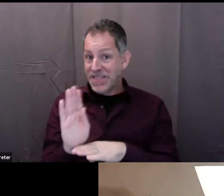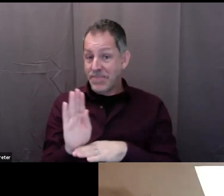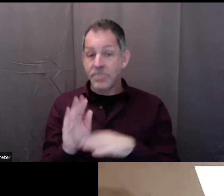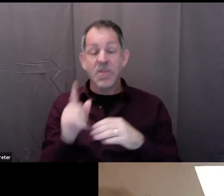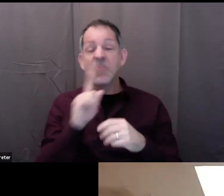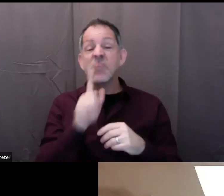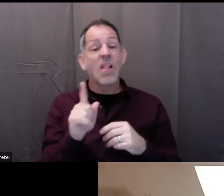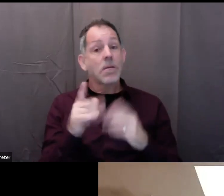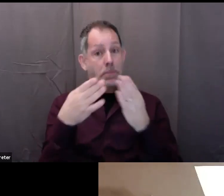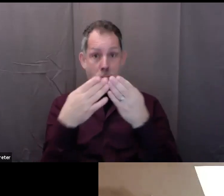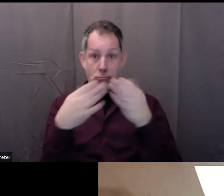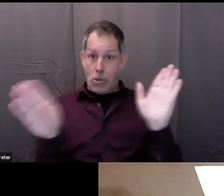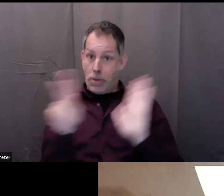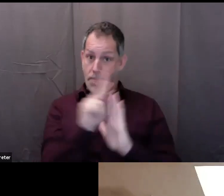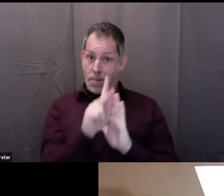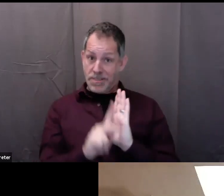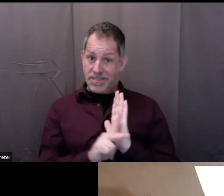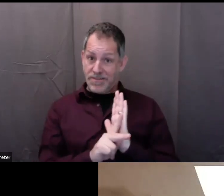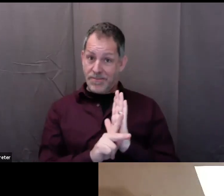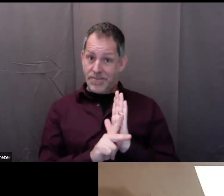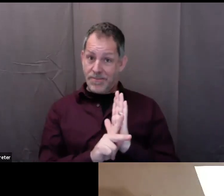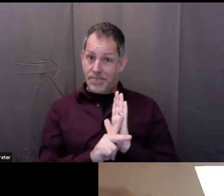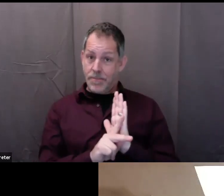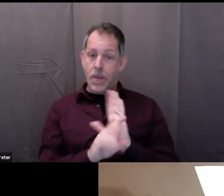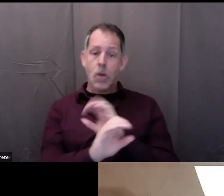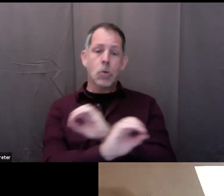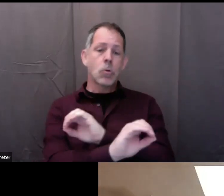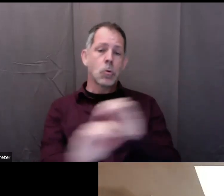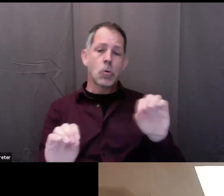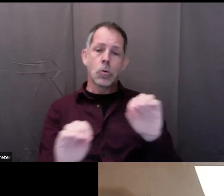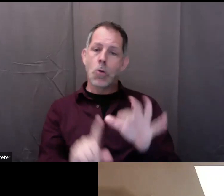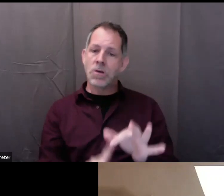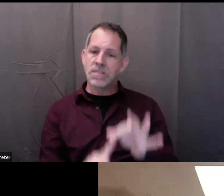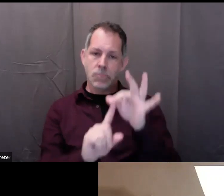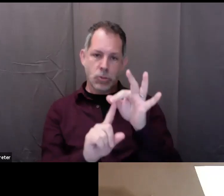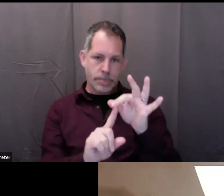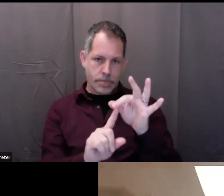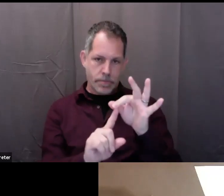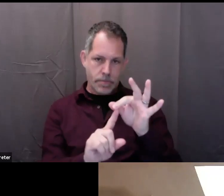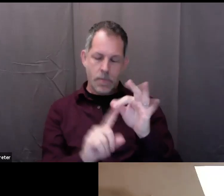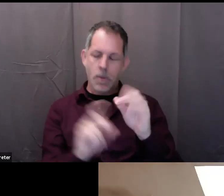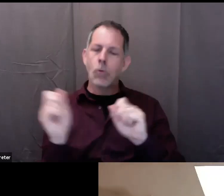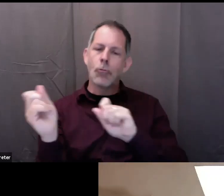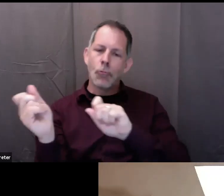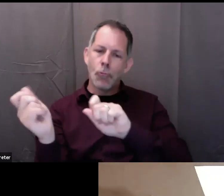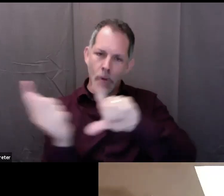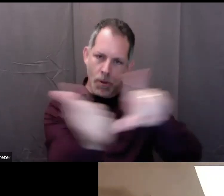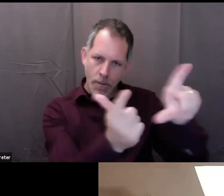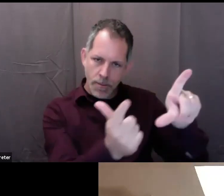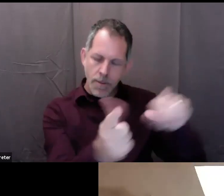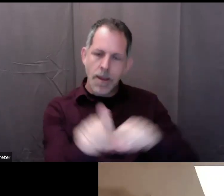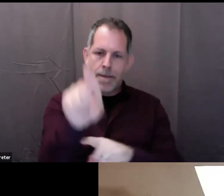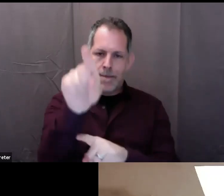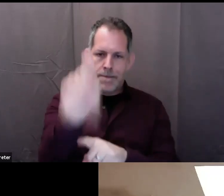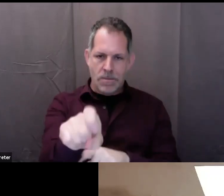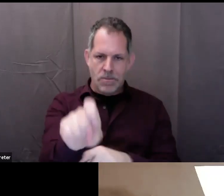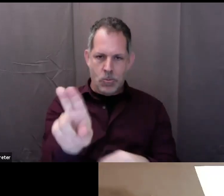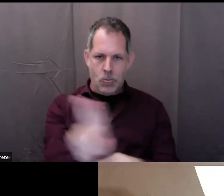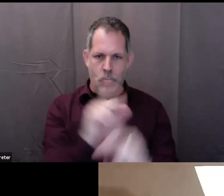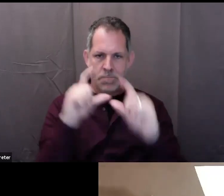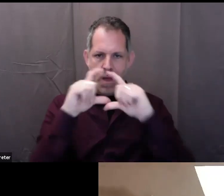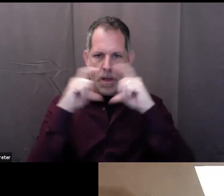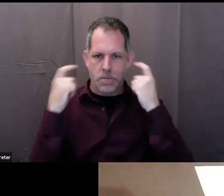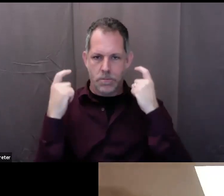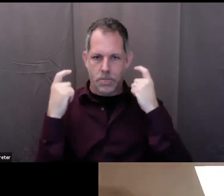letters, and that it's very, the true medical contraindications or